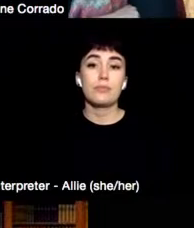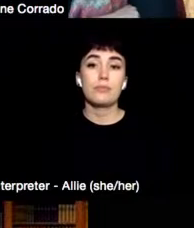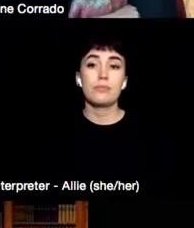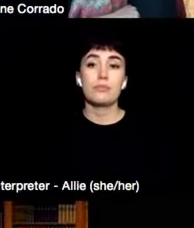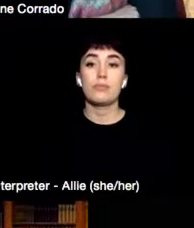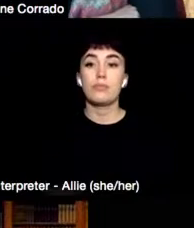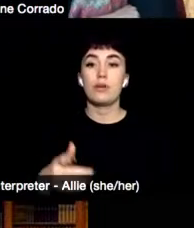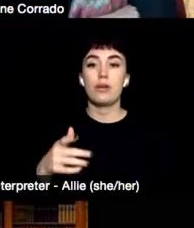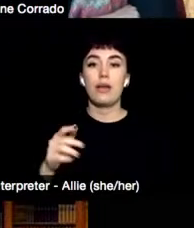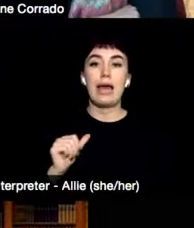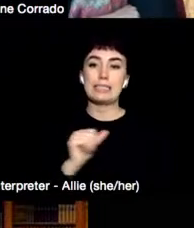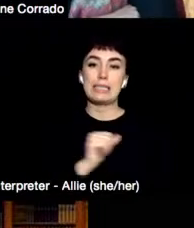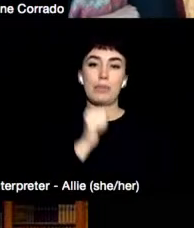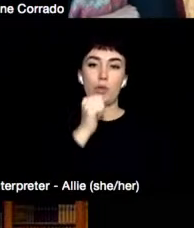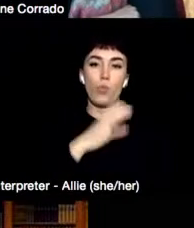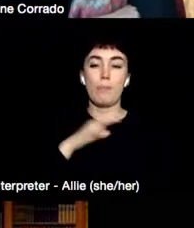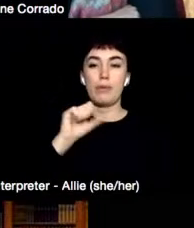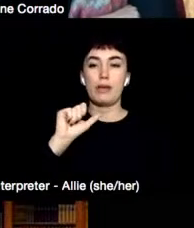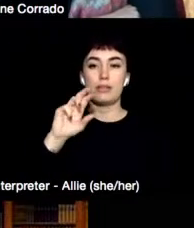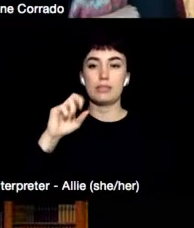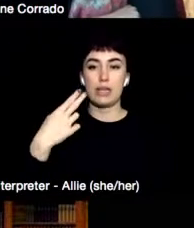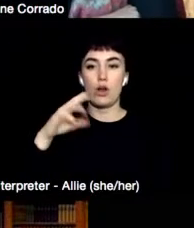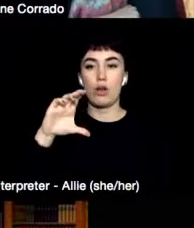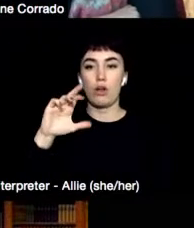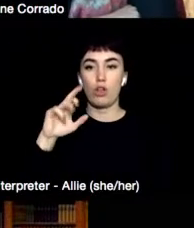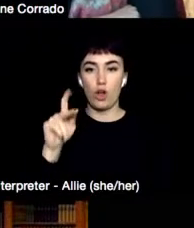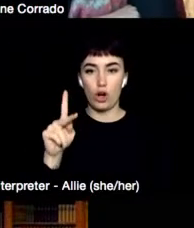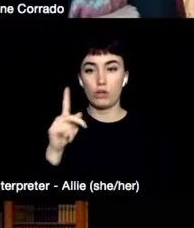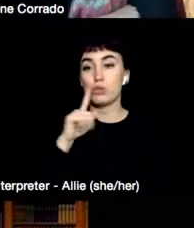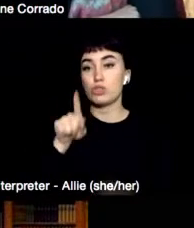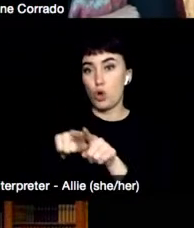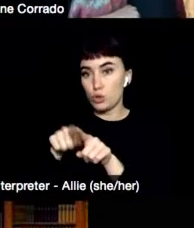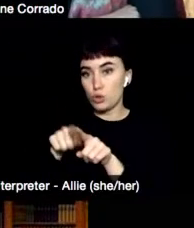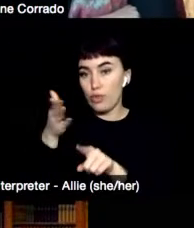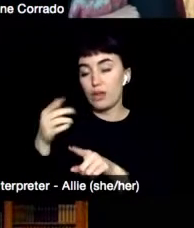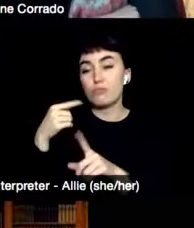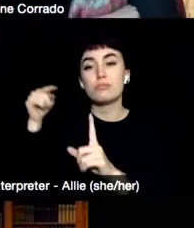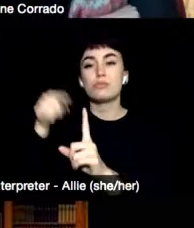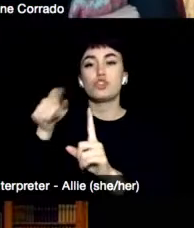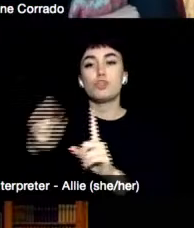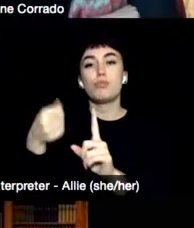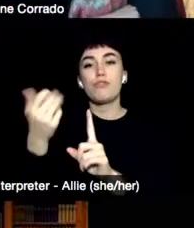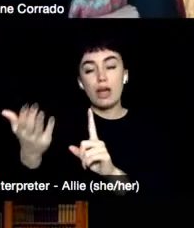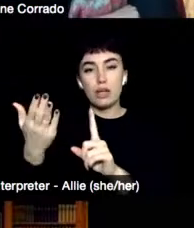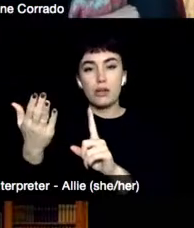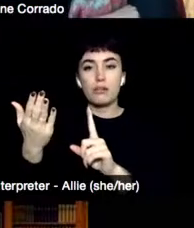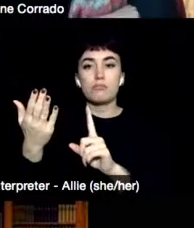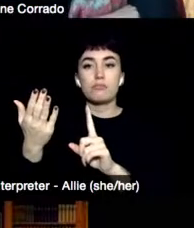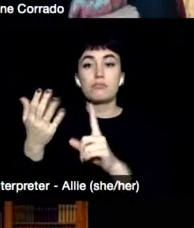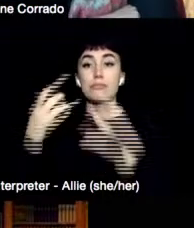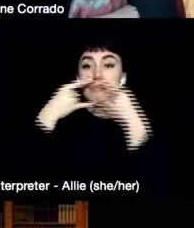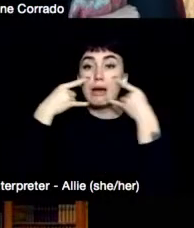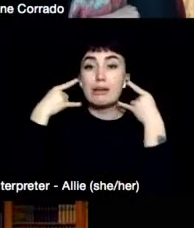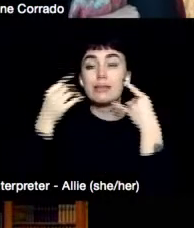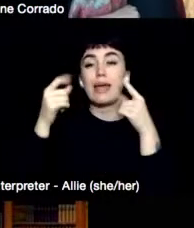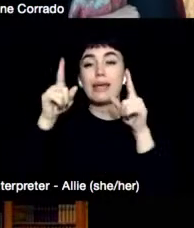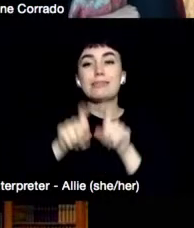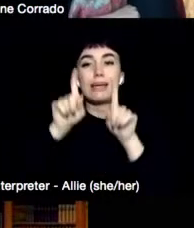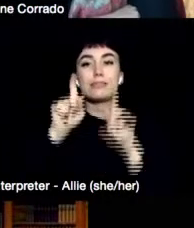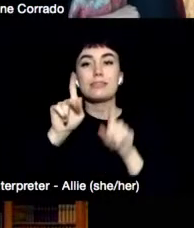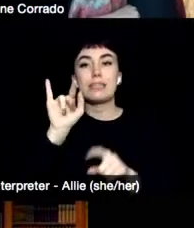Assemblywoman Sarah Clark was also there because she had provided masks and test